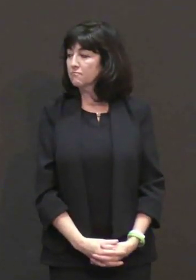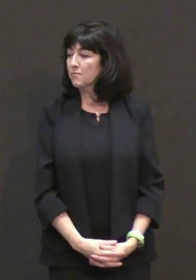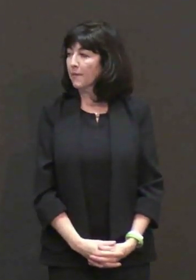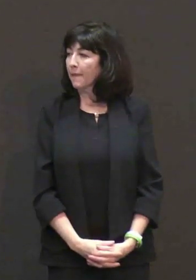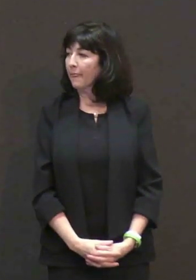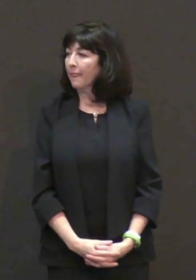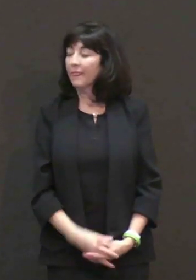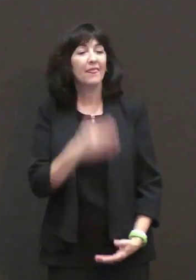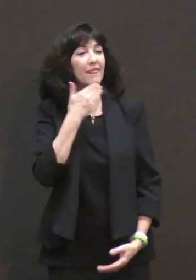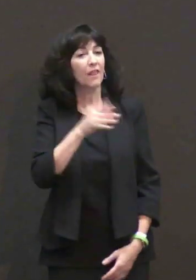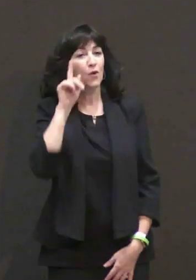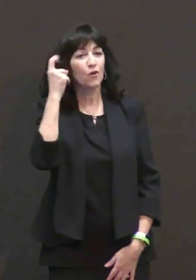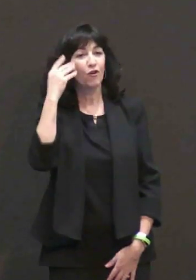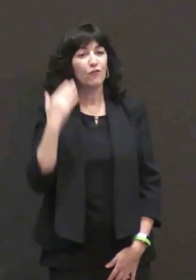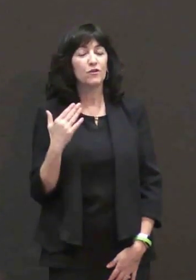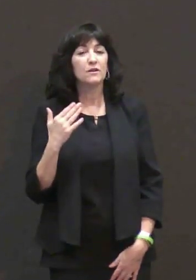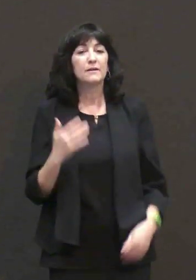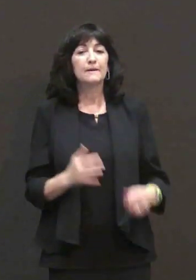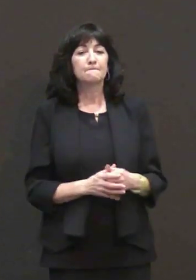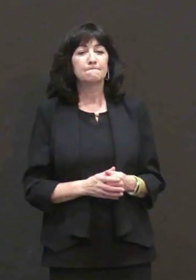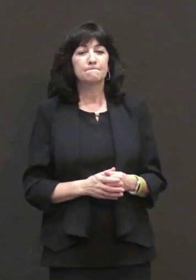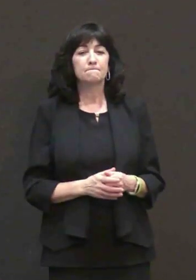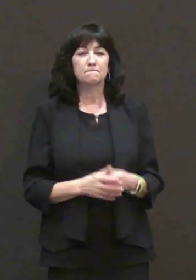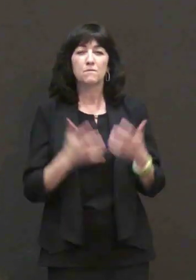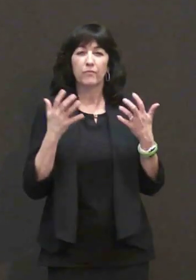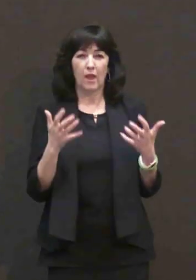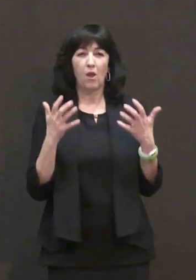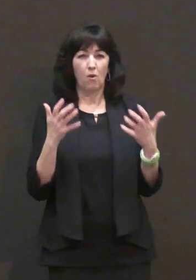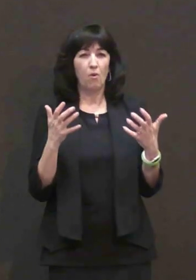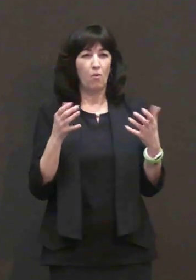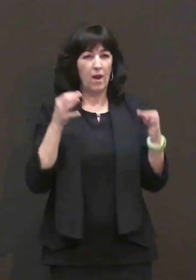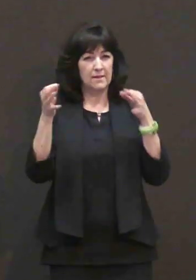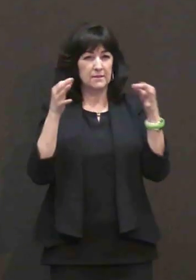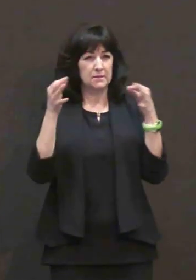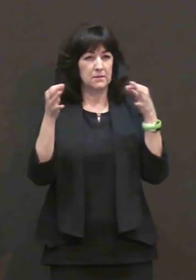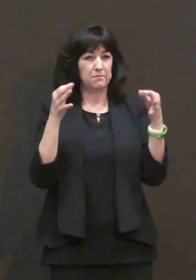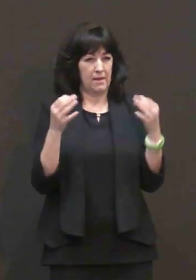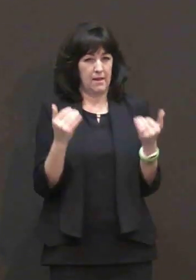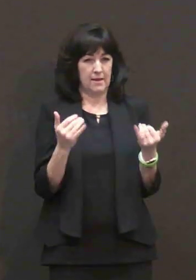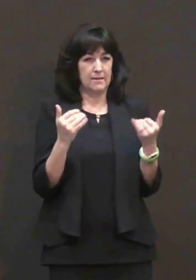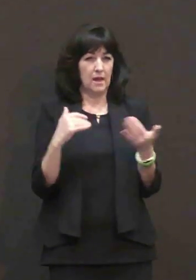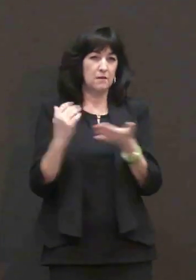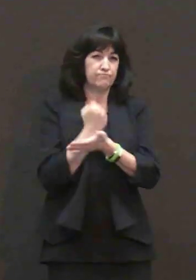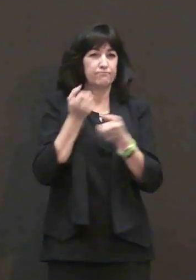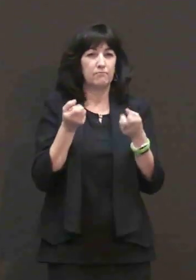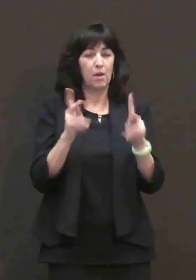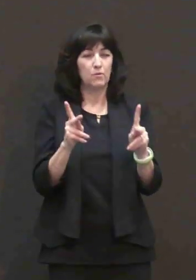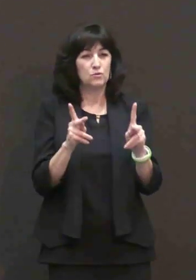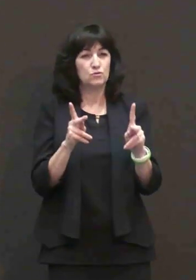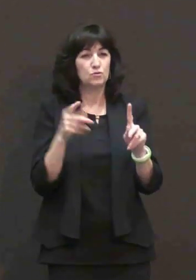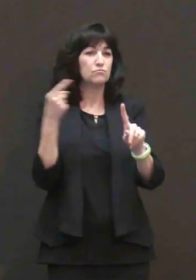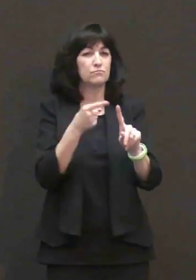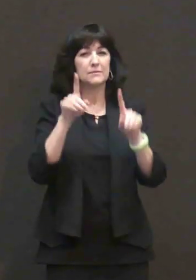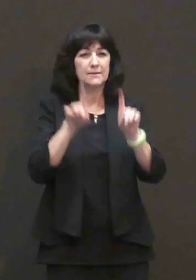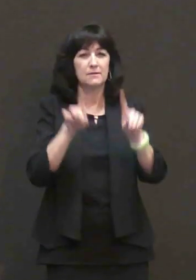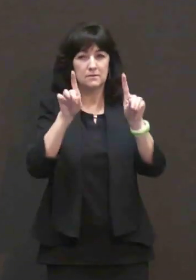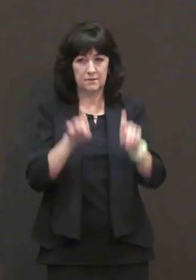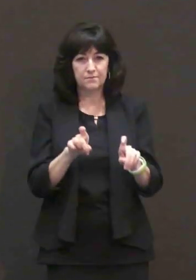Thank you, Governor. I'd like to take a few moments to talk about testing. As Governor Carney